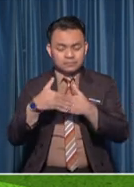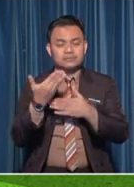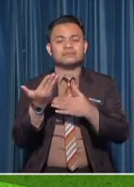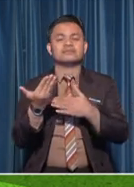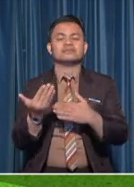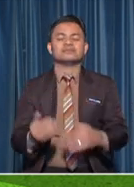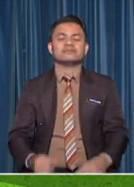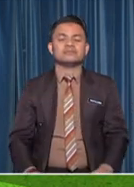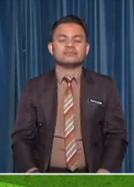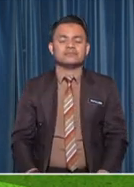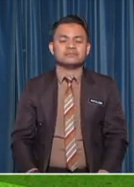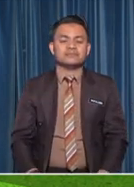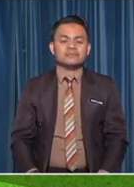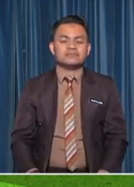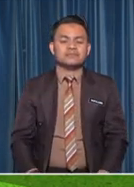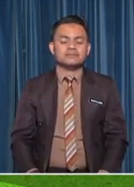comfortable.